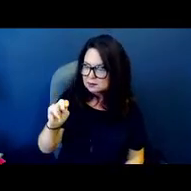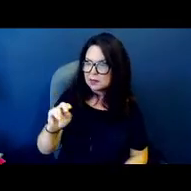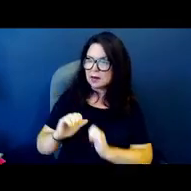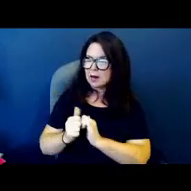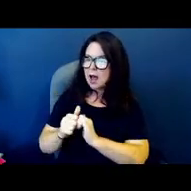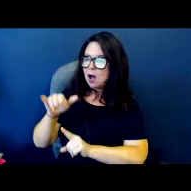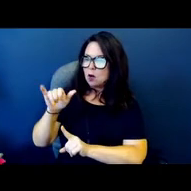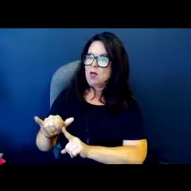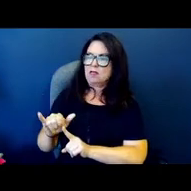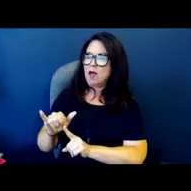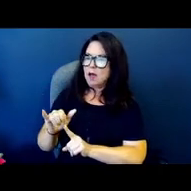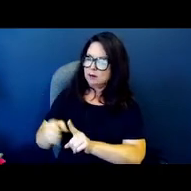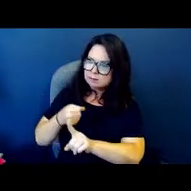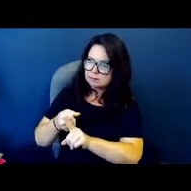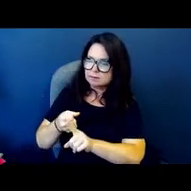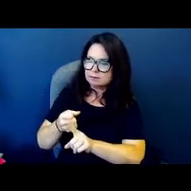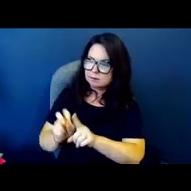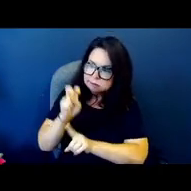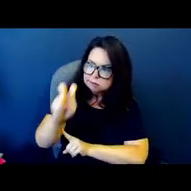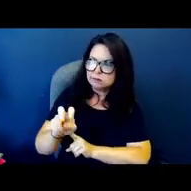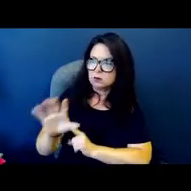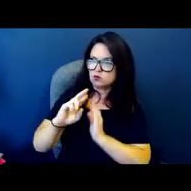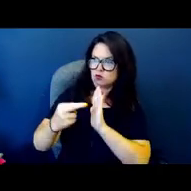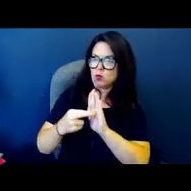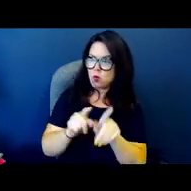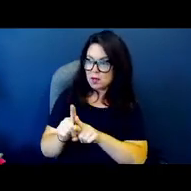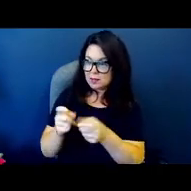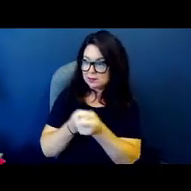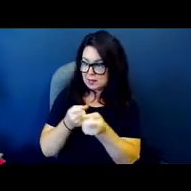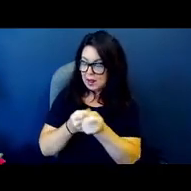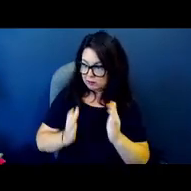advocate moving forward? Yeah, so in